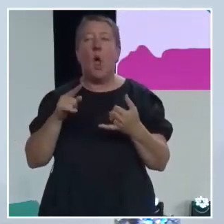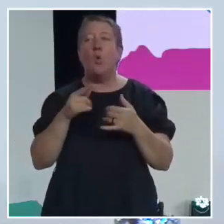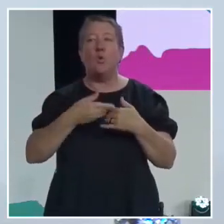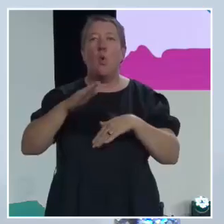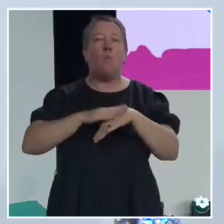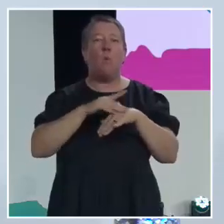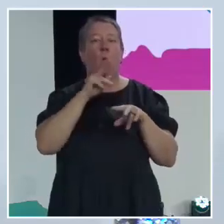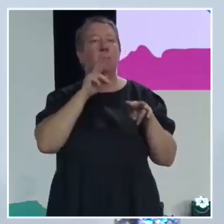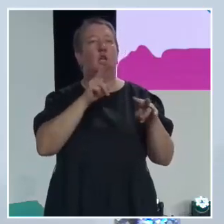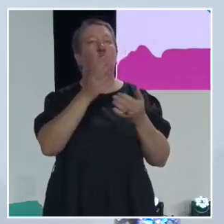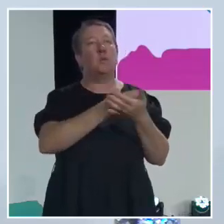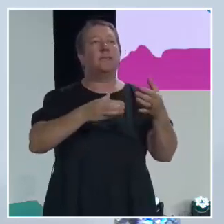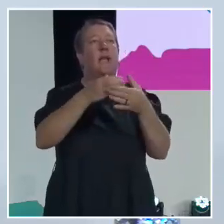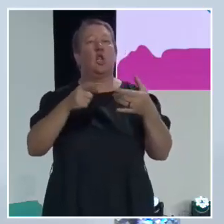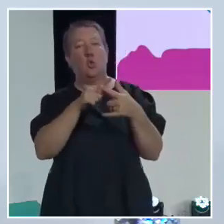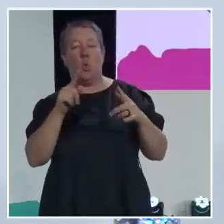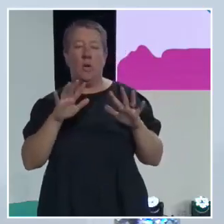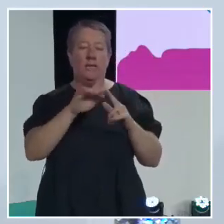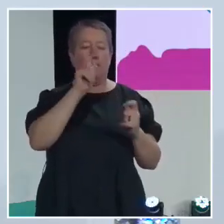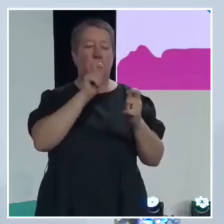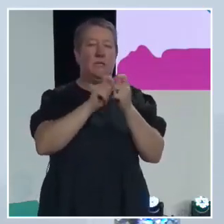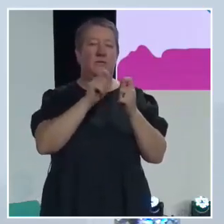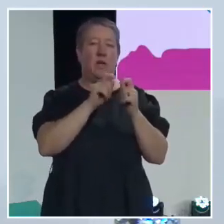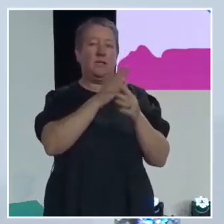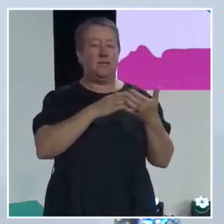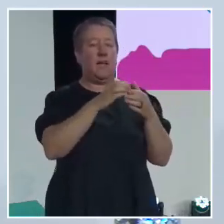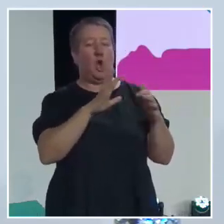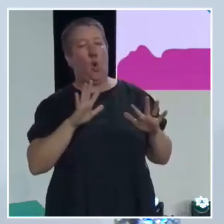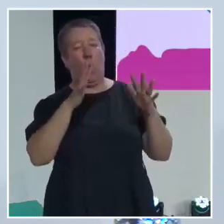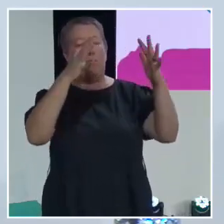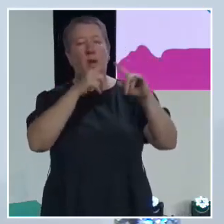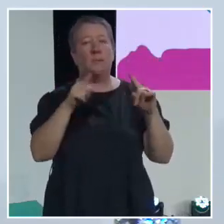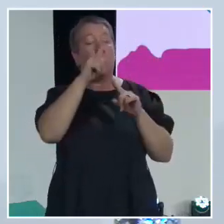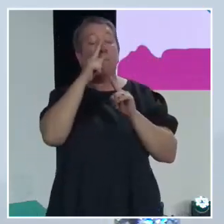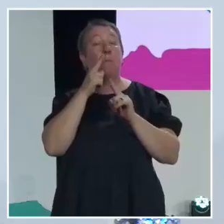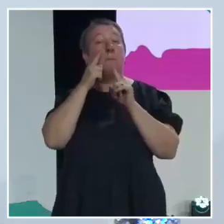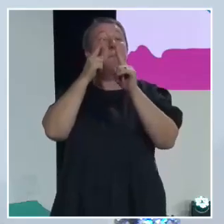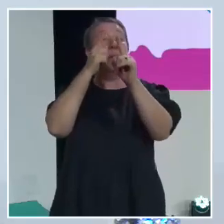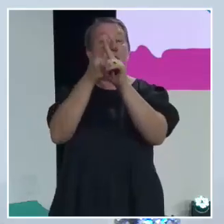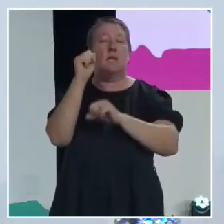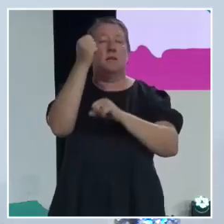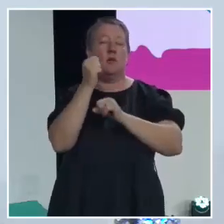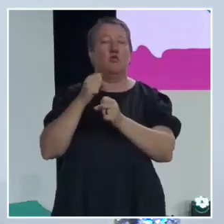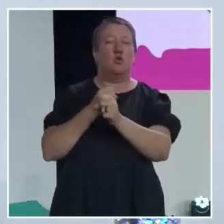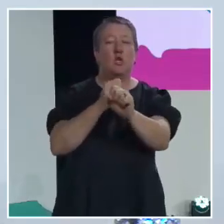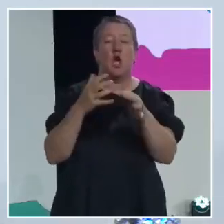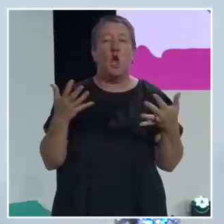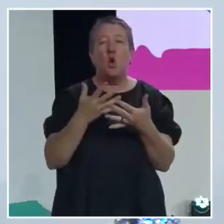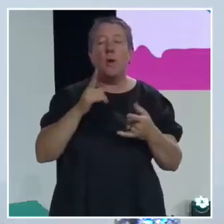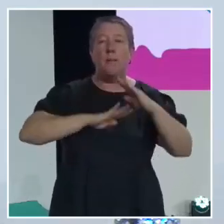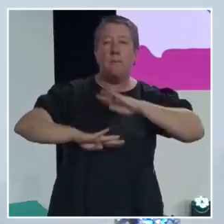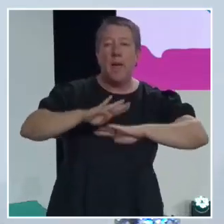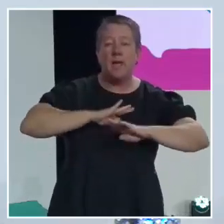to glorify through some sort of sector-specific industrial strategy, but a mission-oriented industrial strategy where that patient,